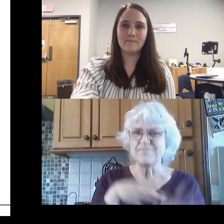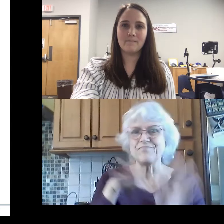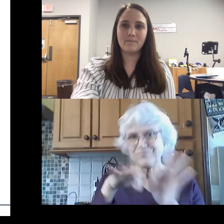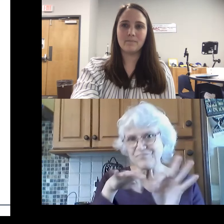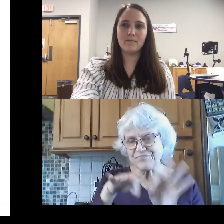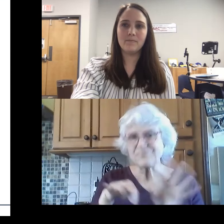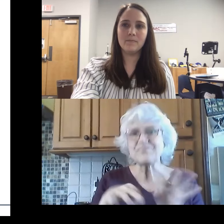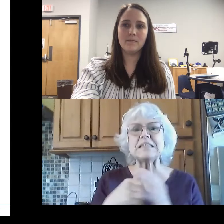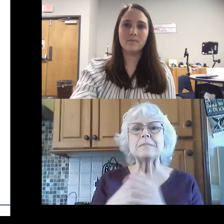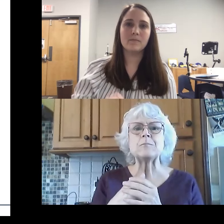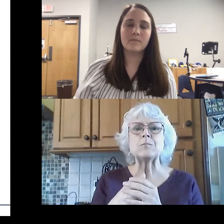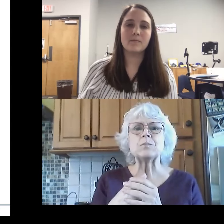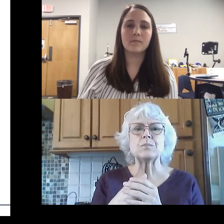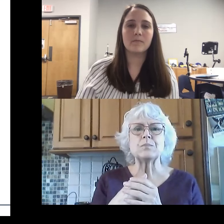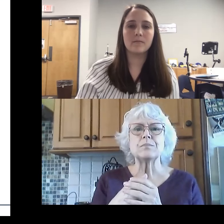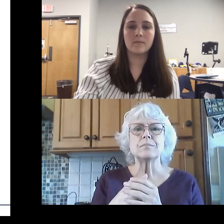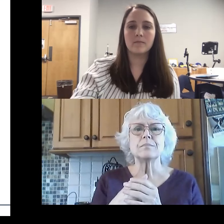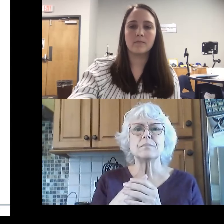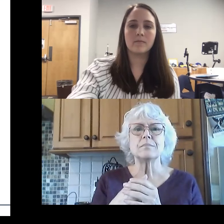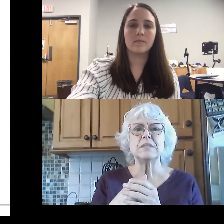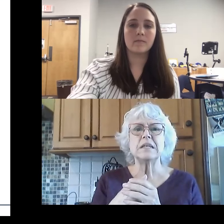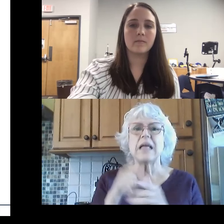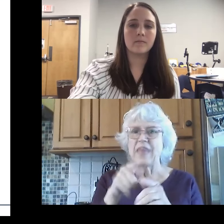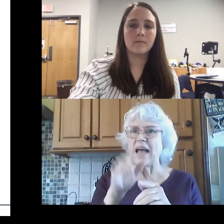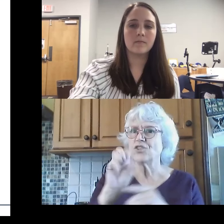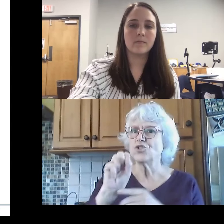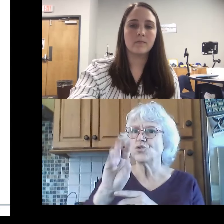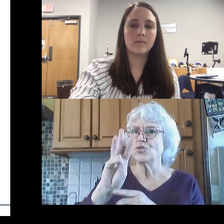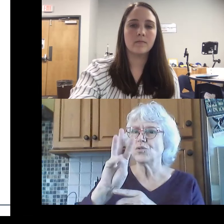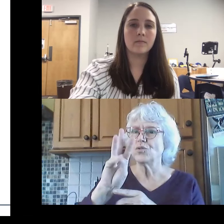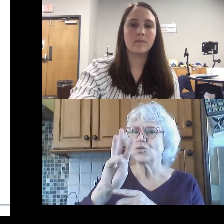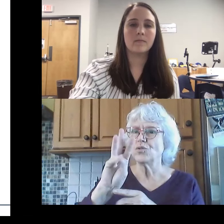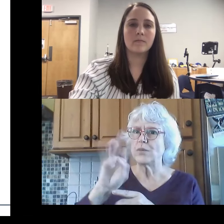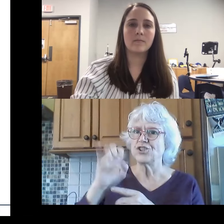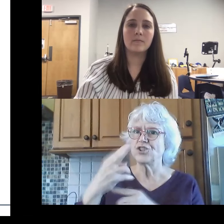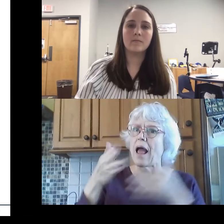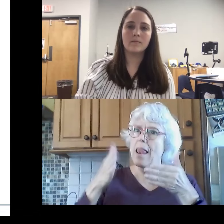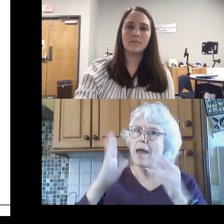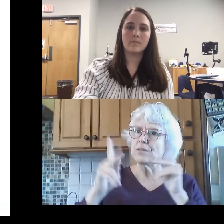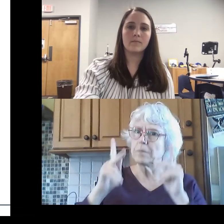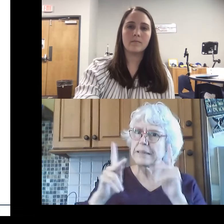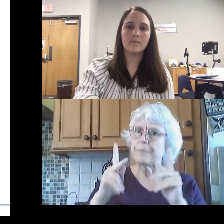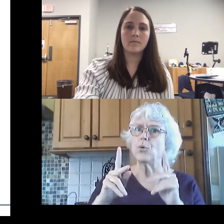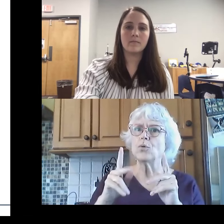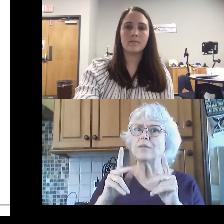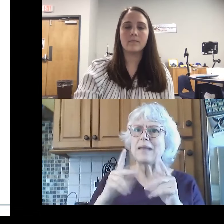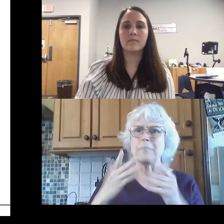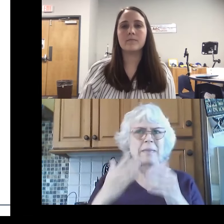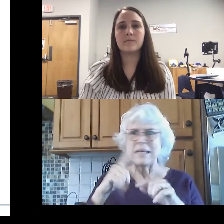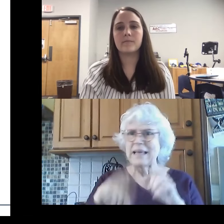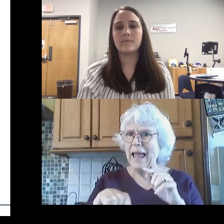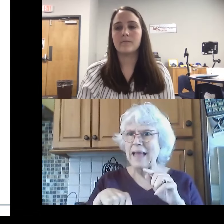So essentially it is used to operate different devices for individuals who may have difficulty accessing